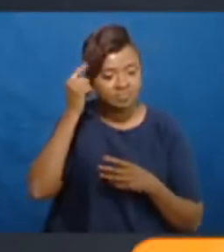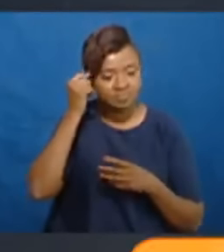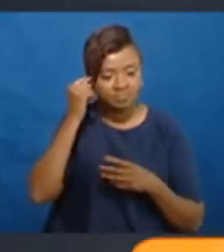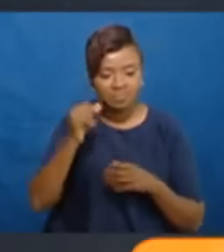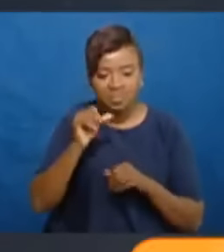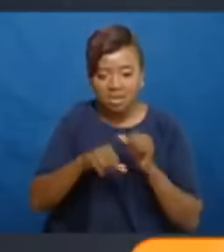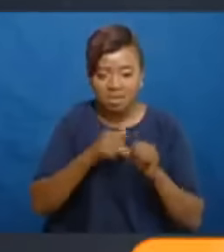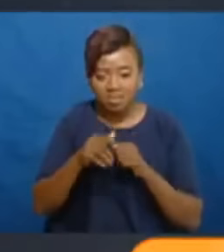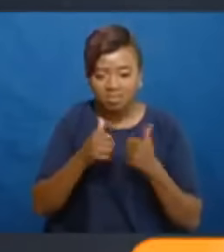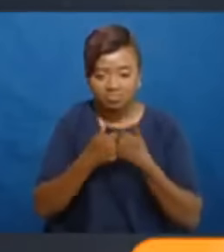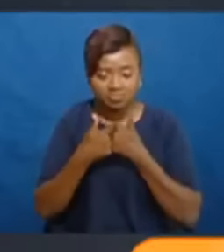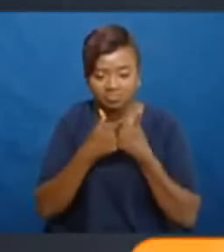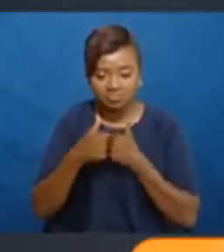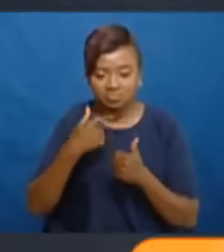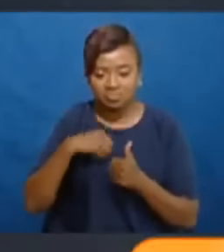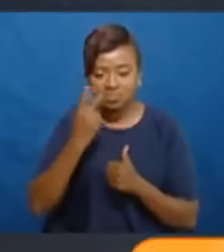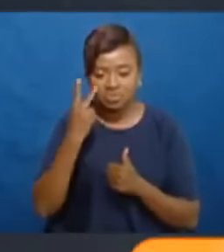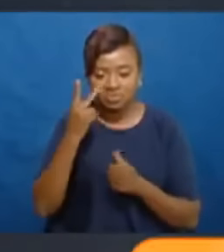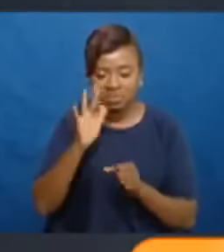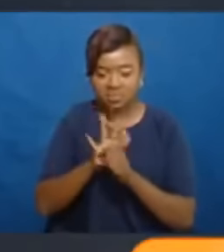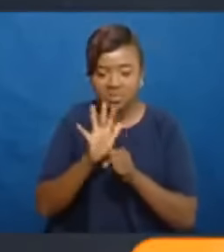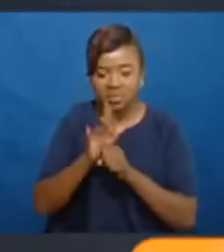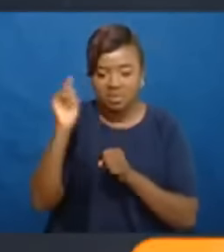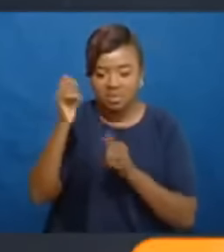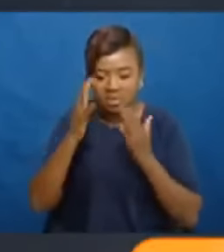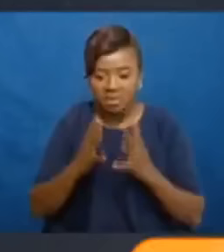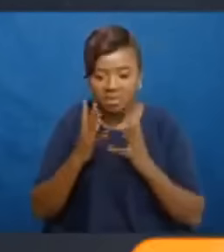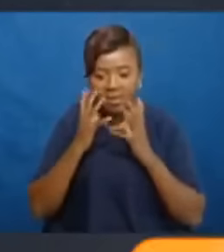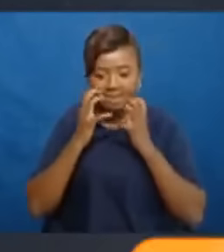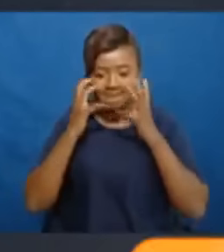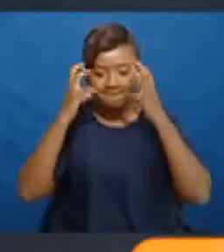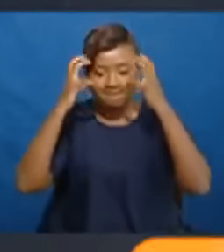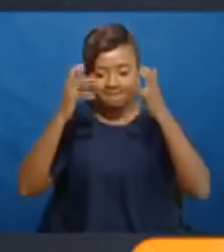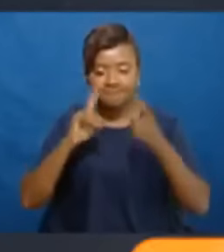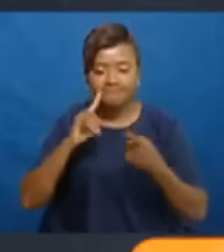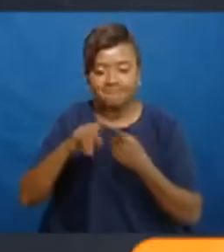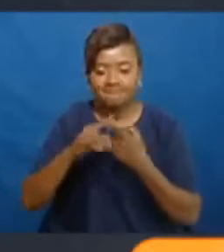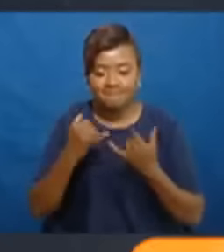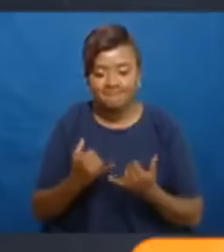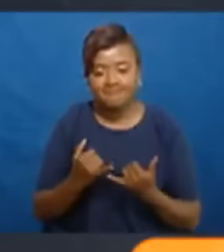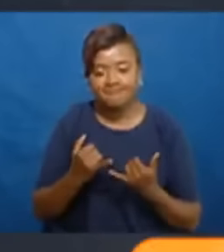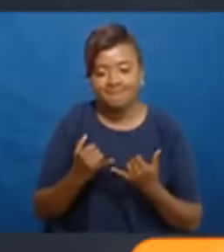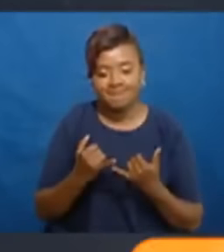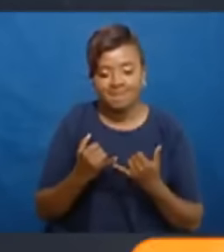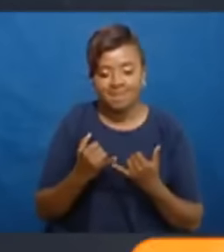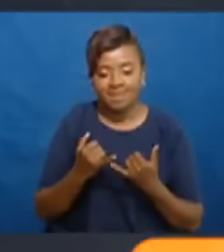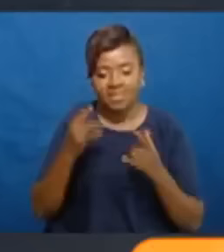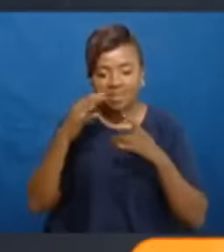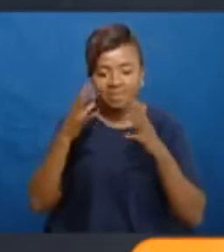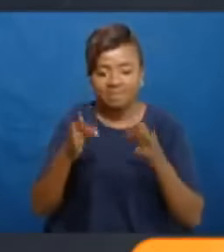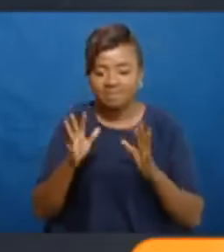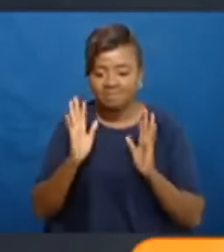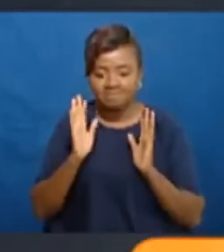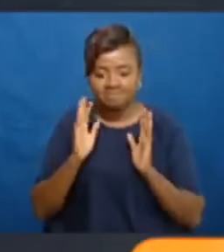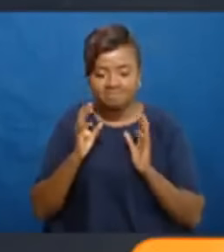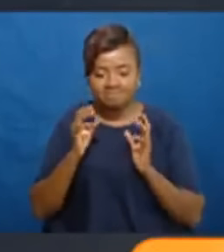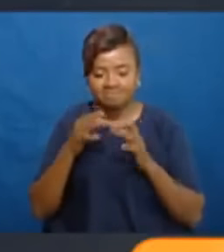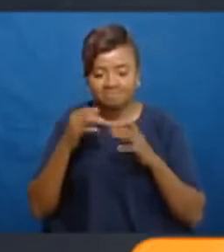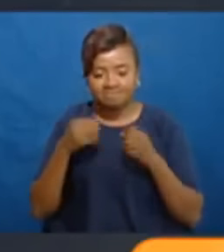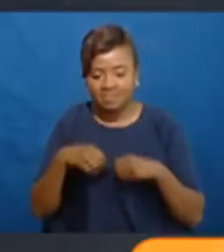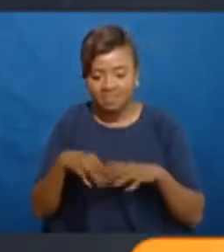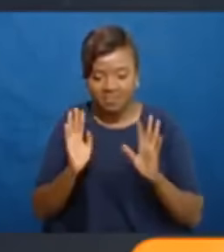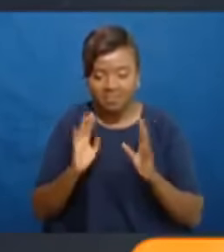grievances that so enraged fellow Kenyans to the point of defying death itself. When peaceful